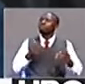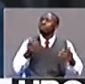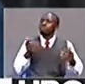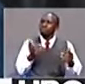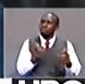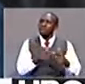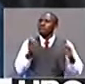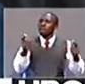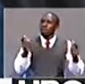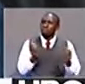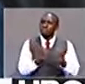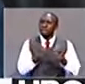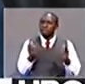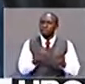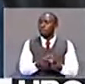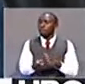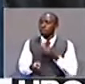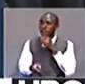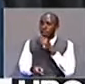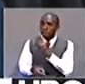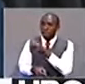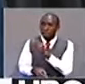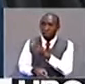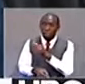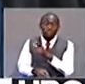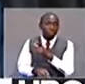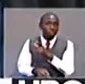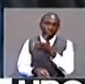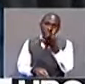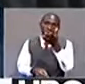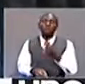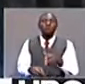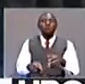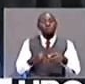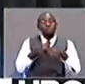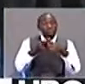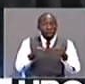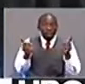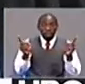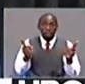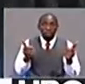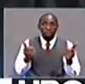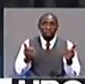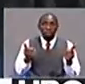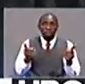this gentleman, I never wondered. However,